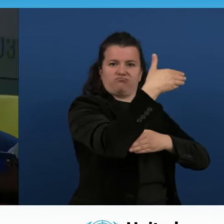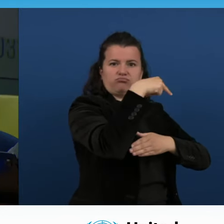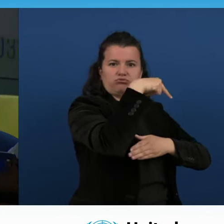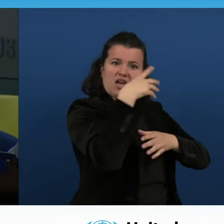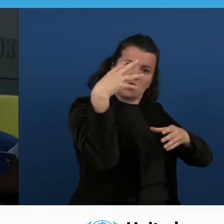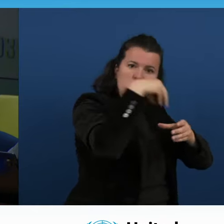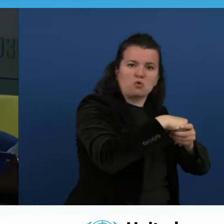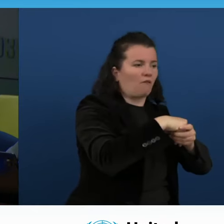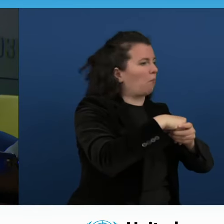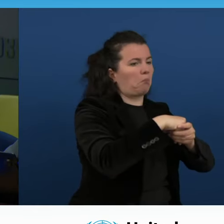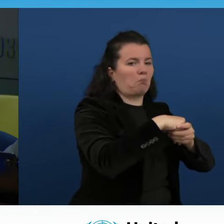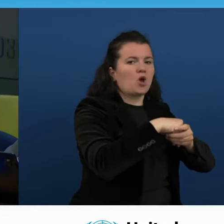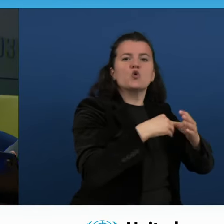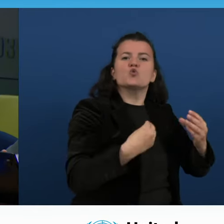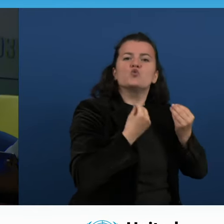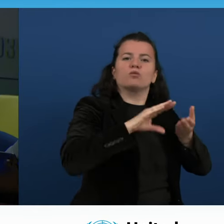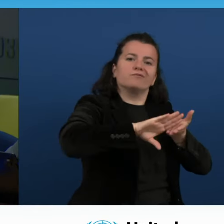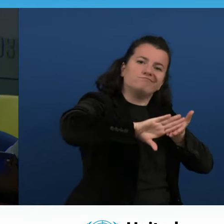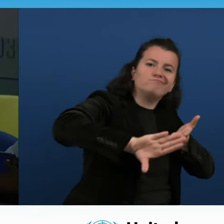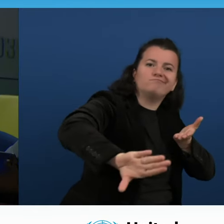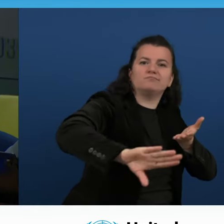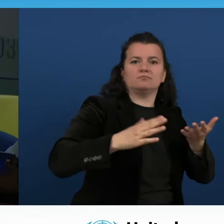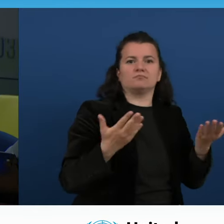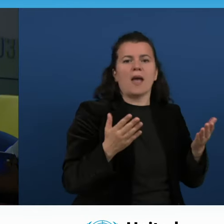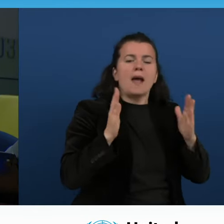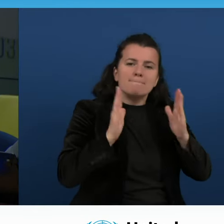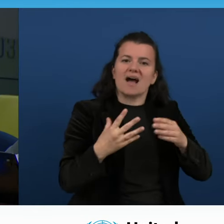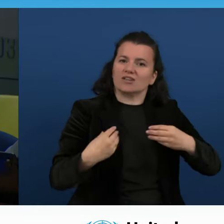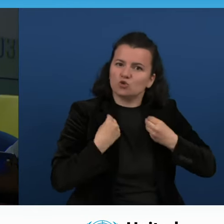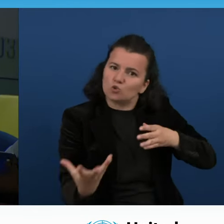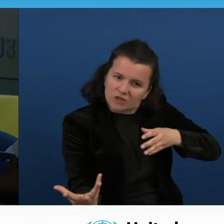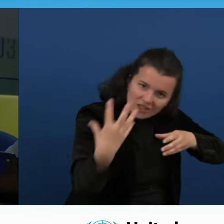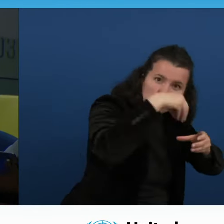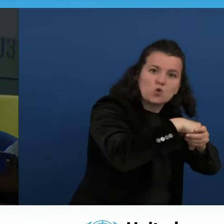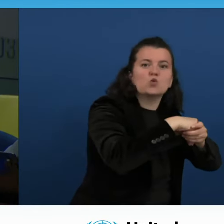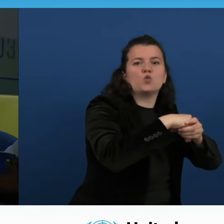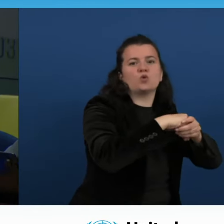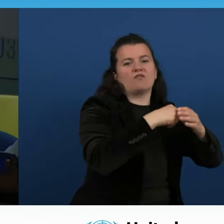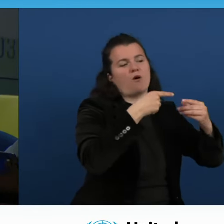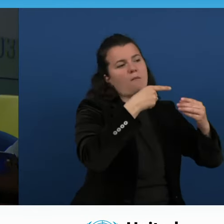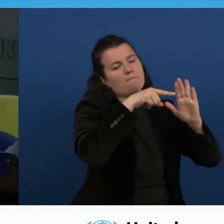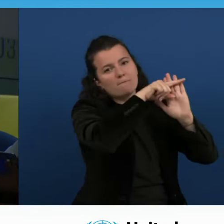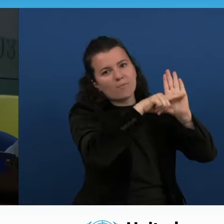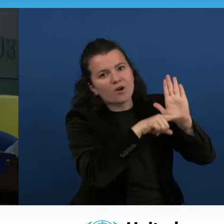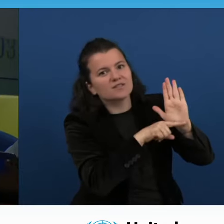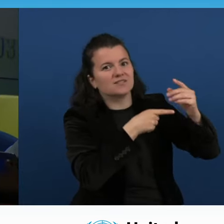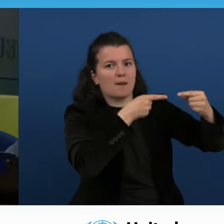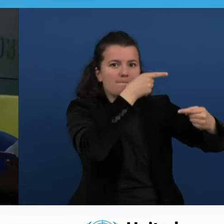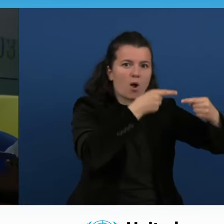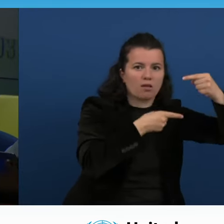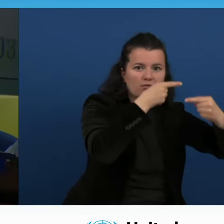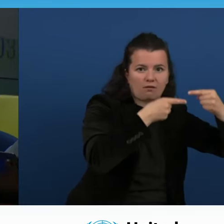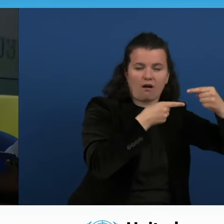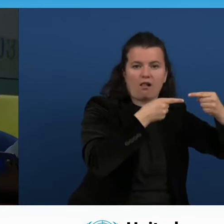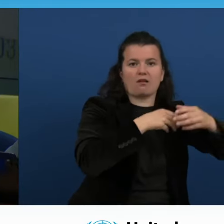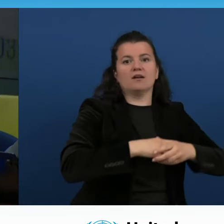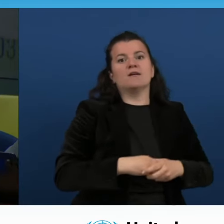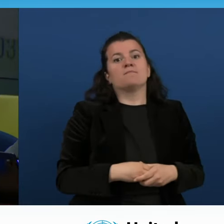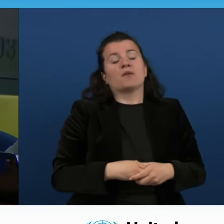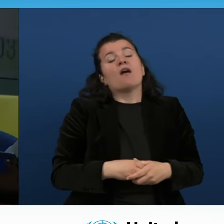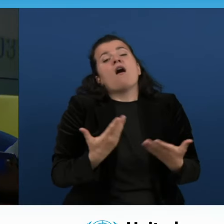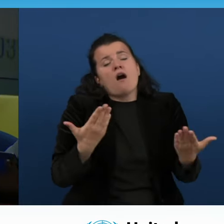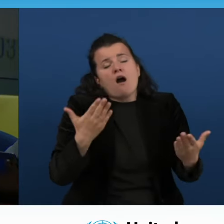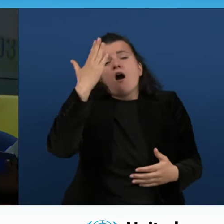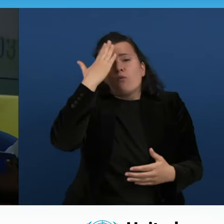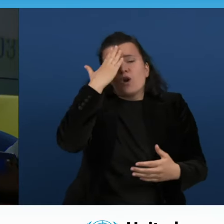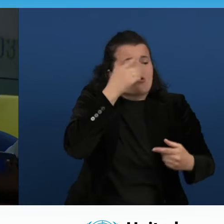give a voice to that necessary representation. When we talk about young people, along with the political challenges, there is also